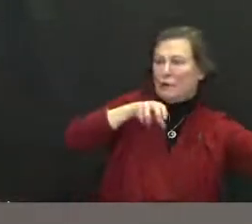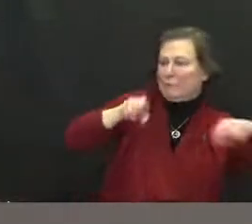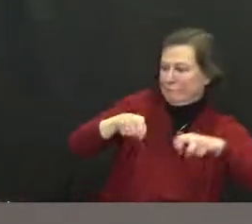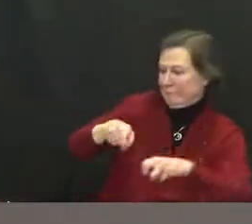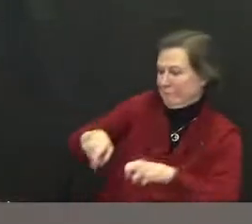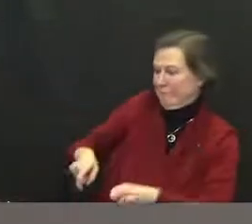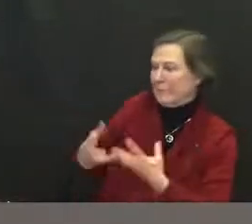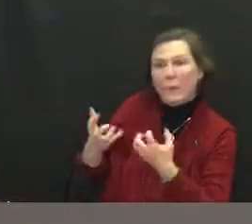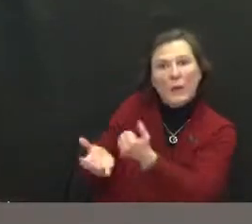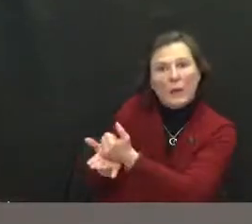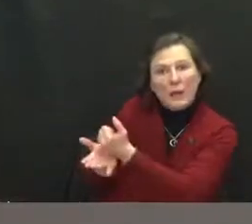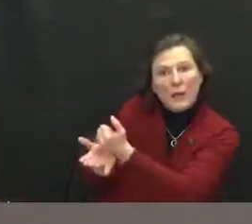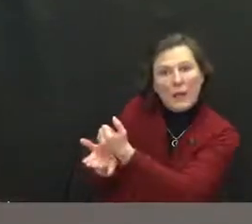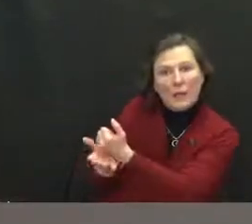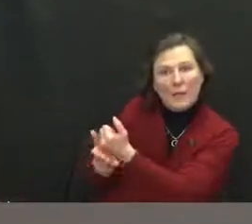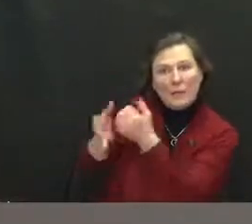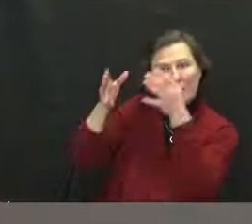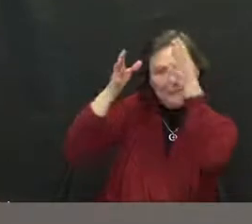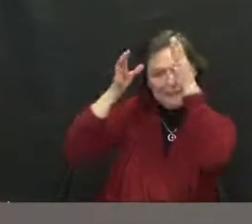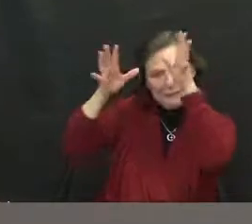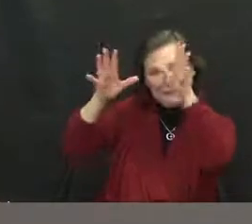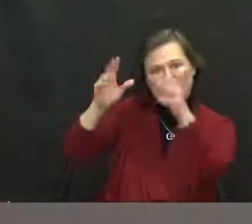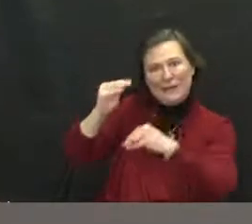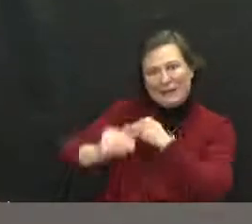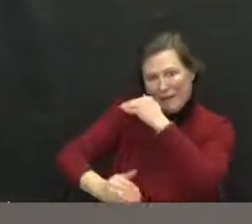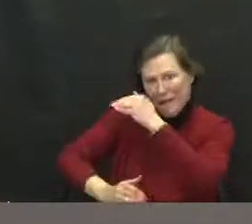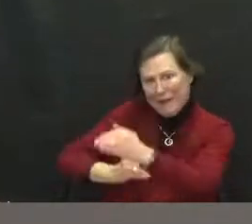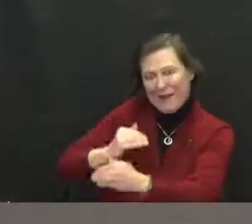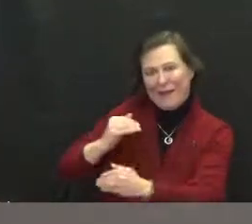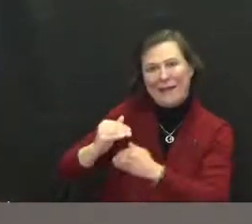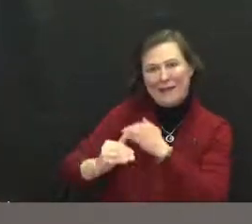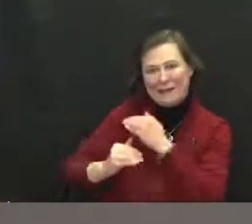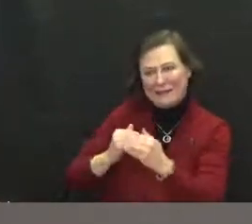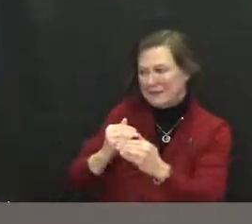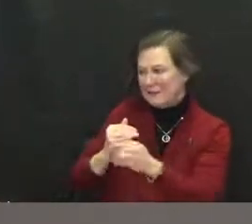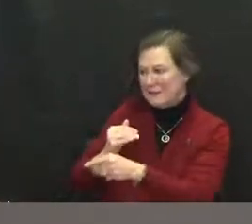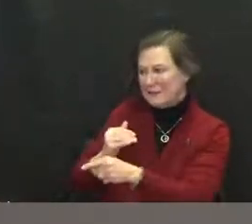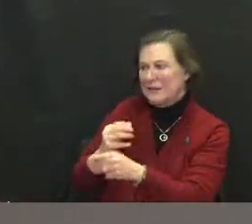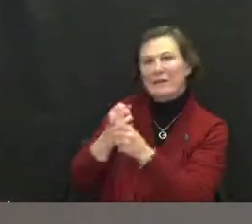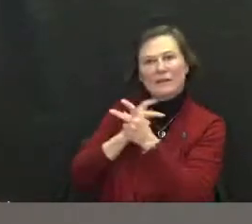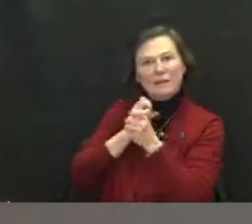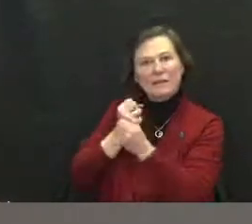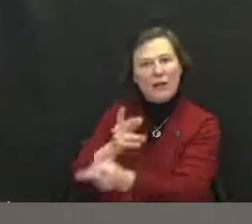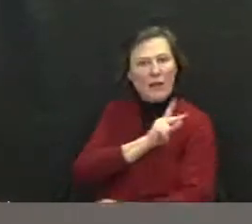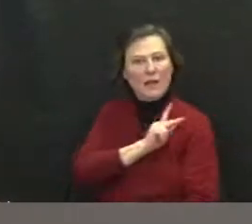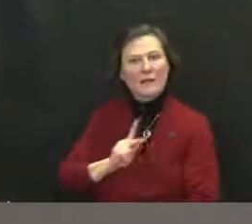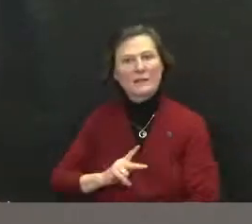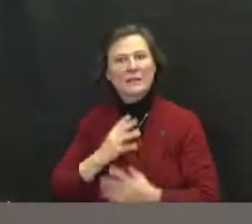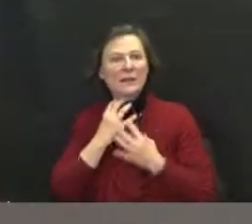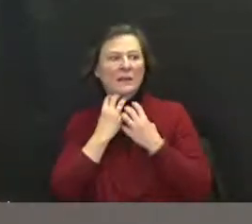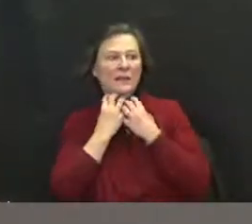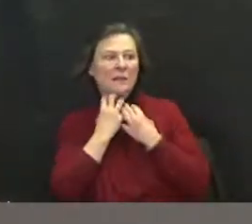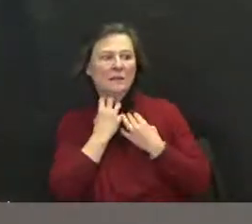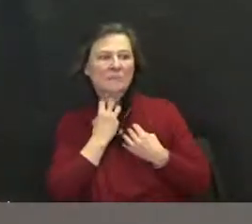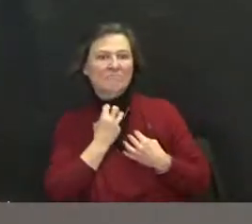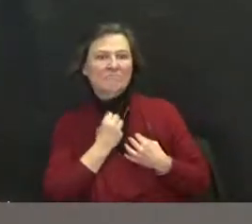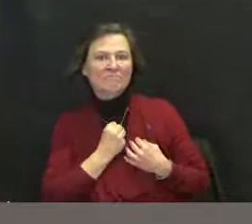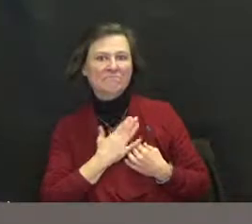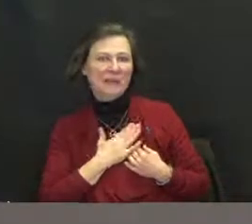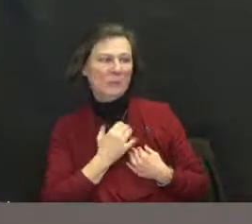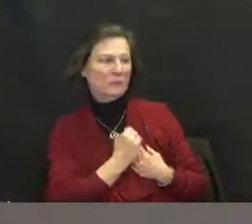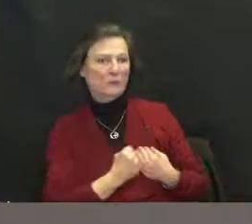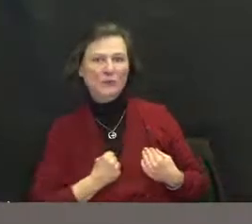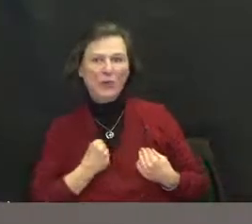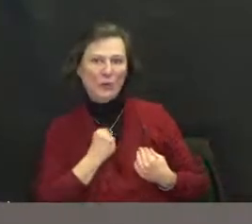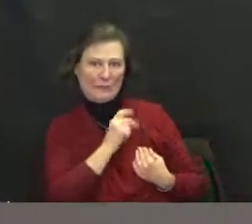aid. The deer's kind action moved the injured king deeply, and he apologized with tears in his eyes, saying that